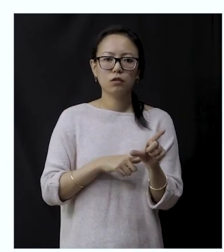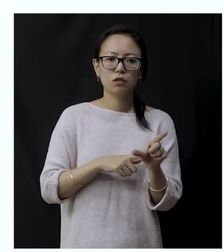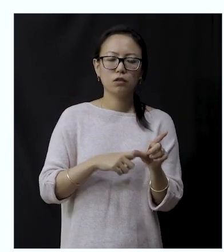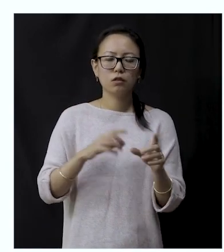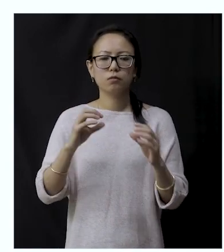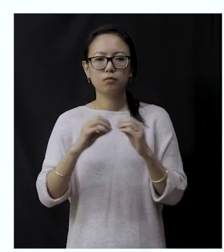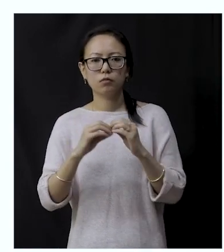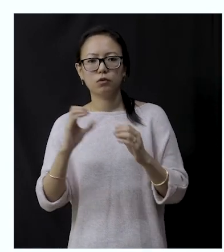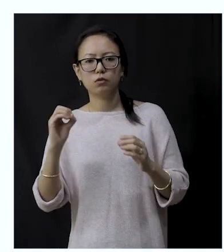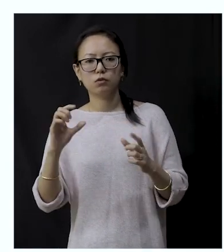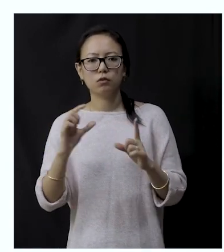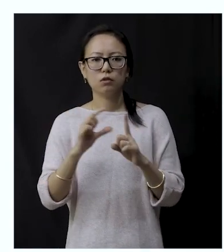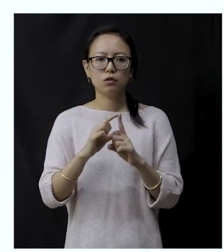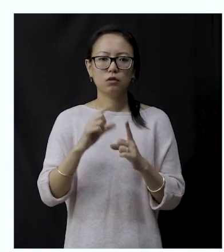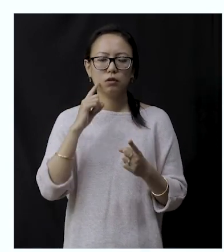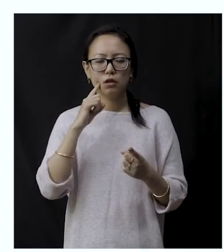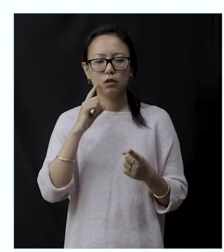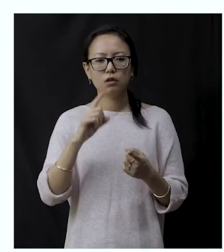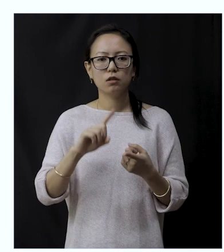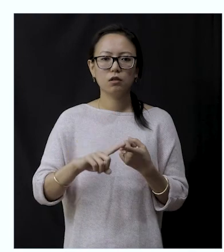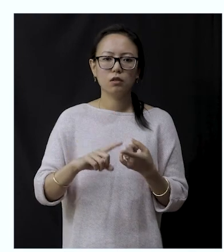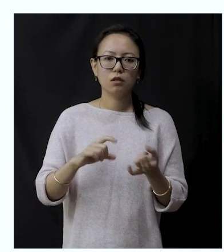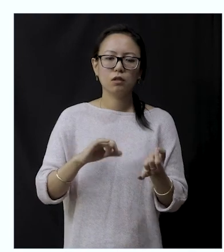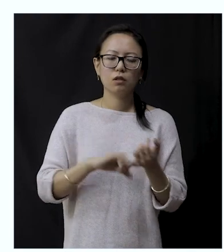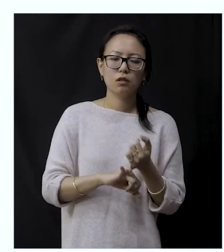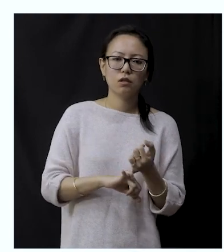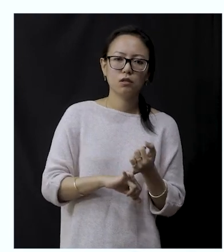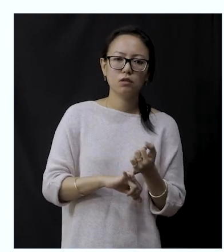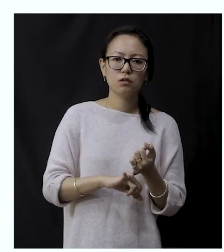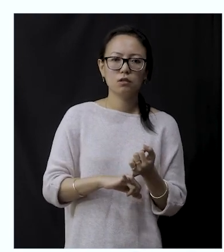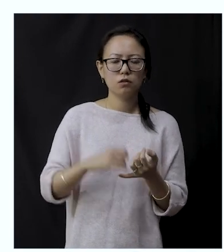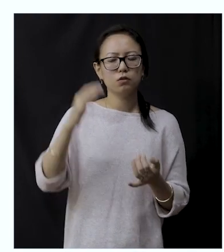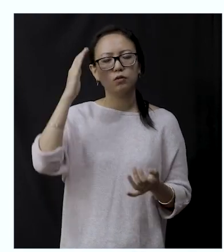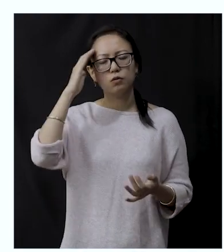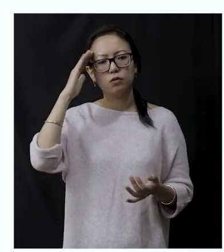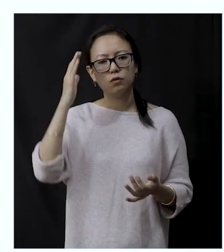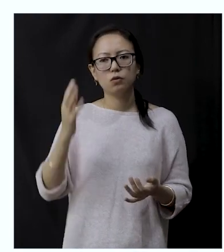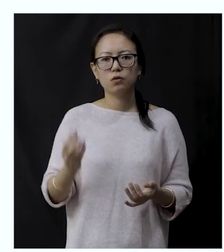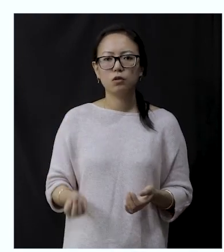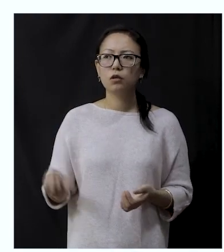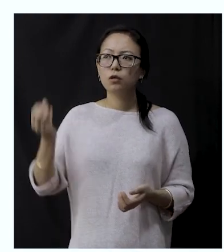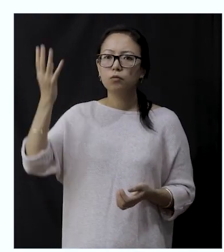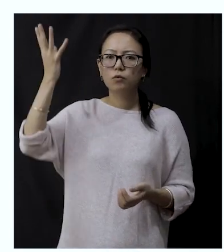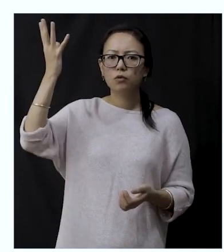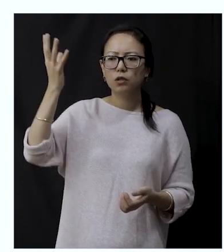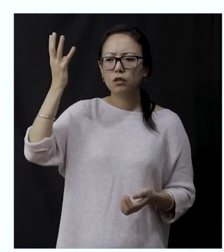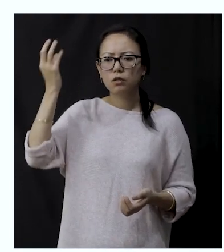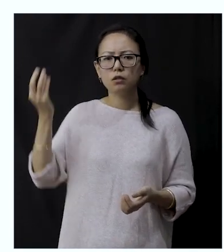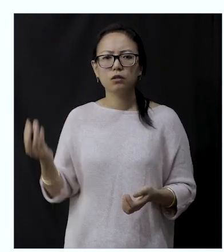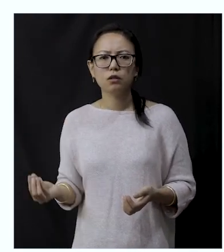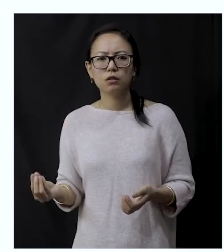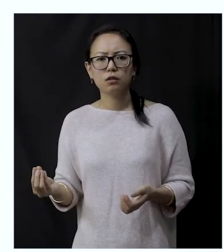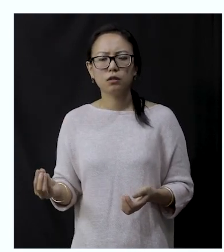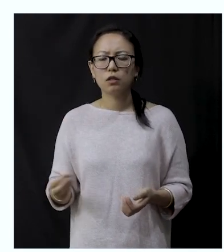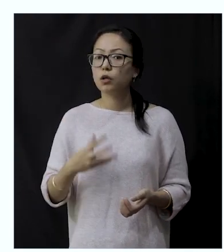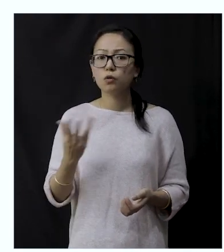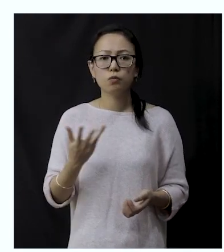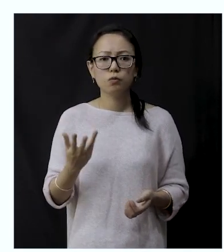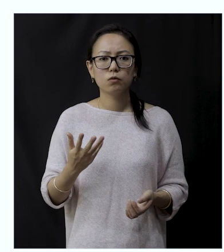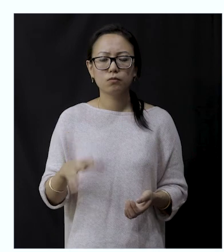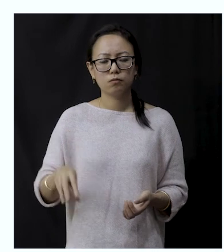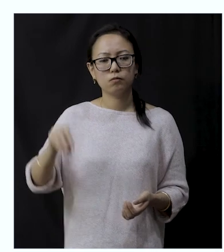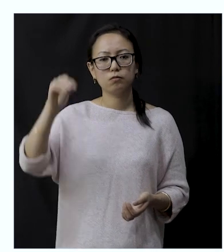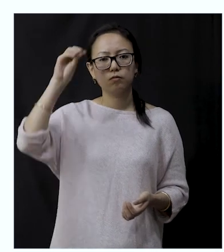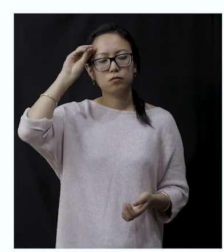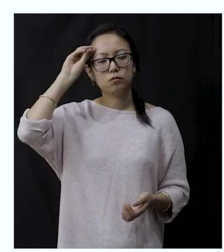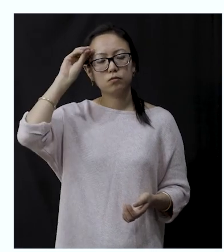have also learned about the day and night and what causes day and night. And we have